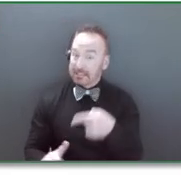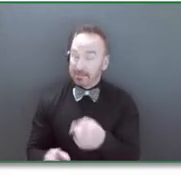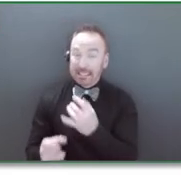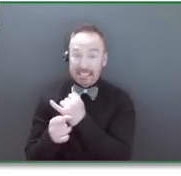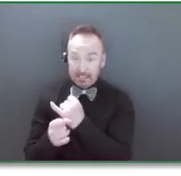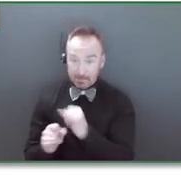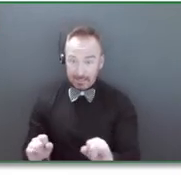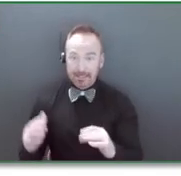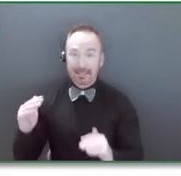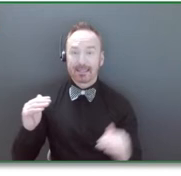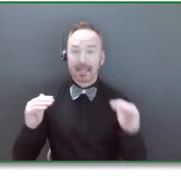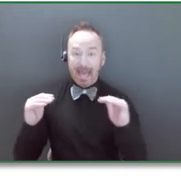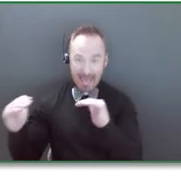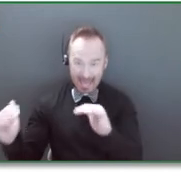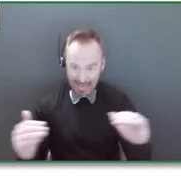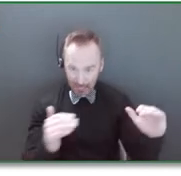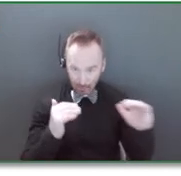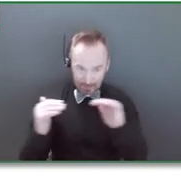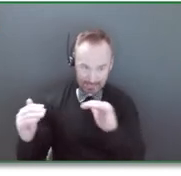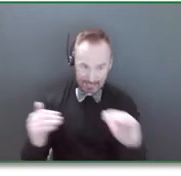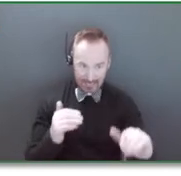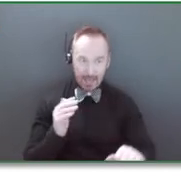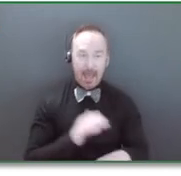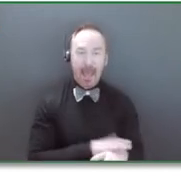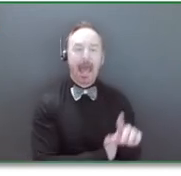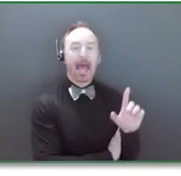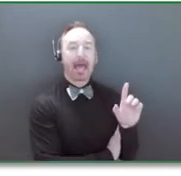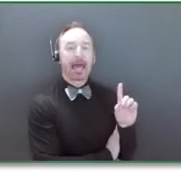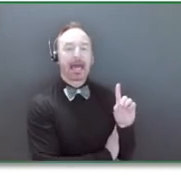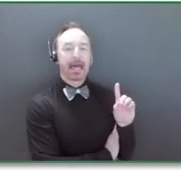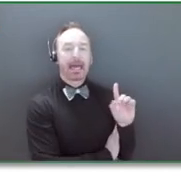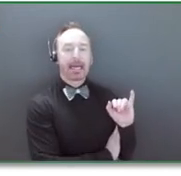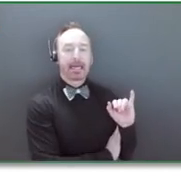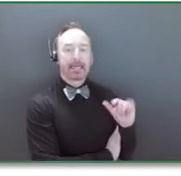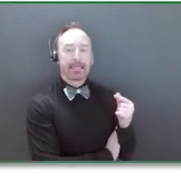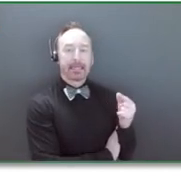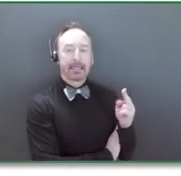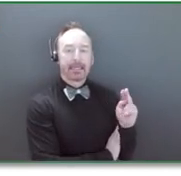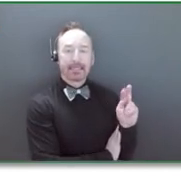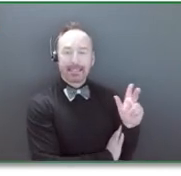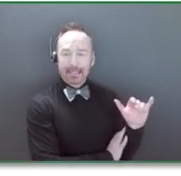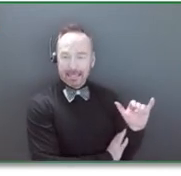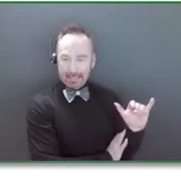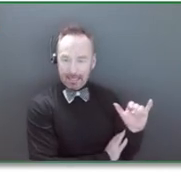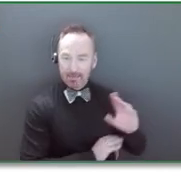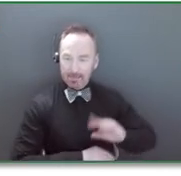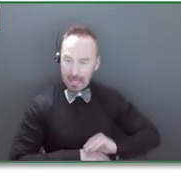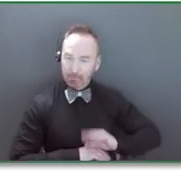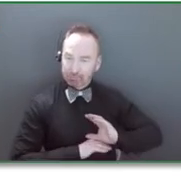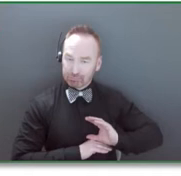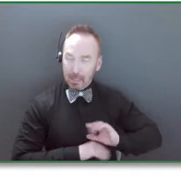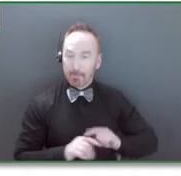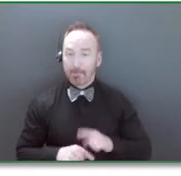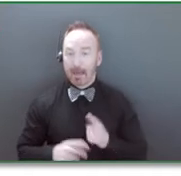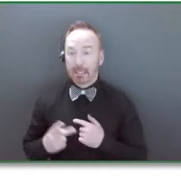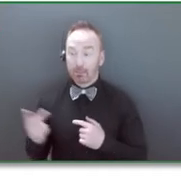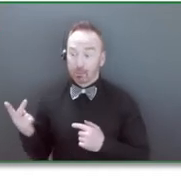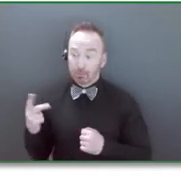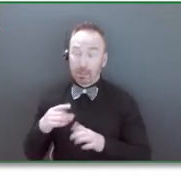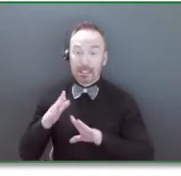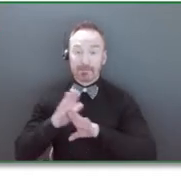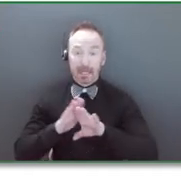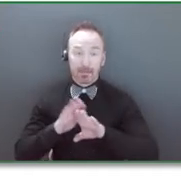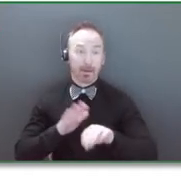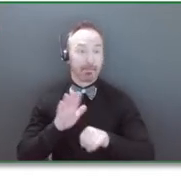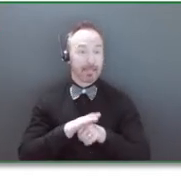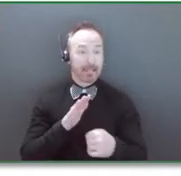and dignity. We also drew upon work by Simon and I around the idea of the whole of life participation and